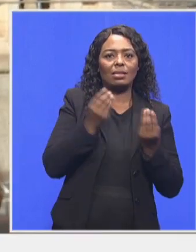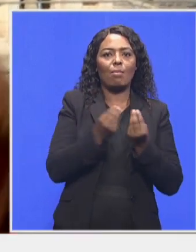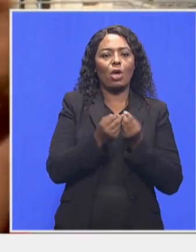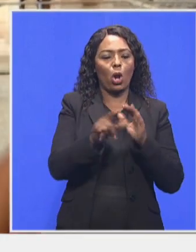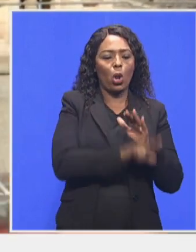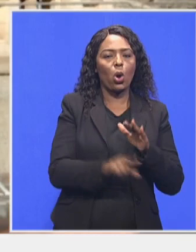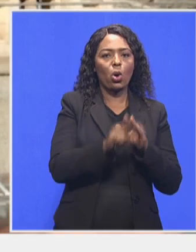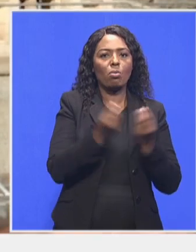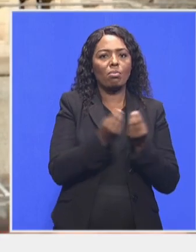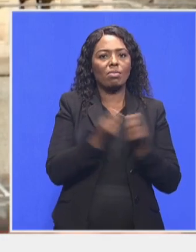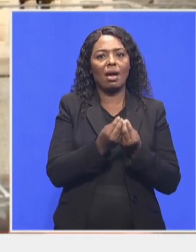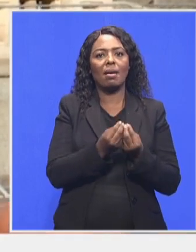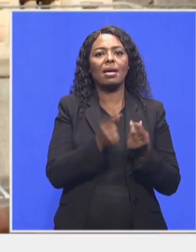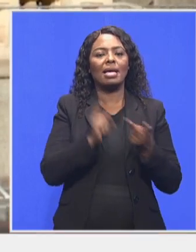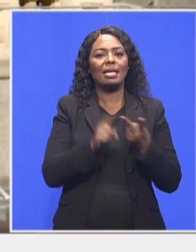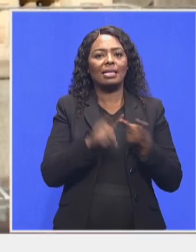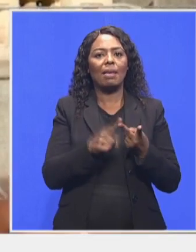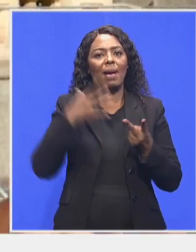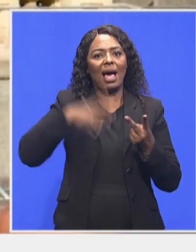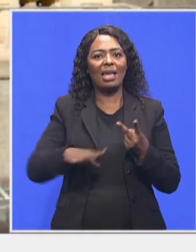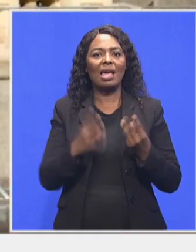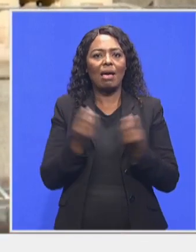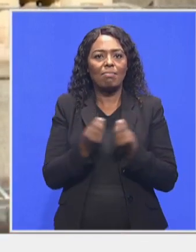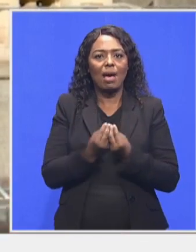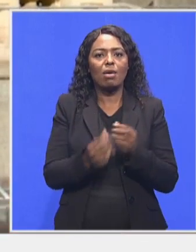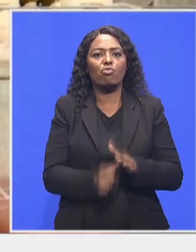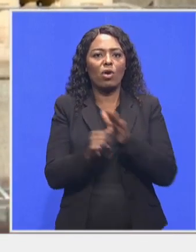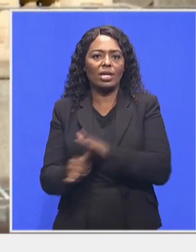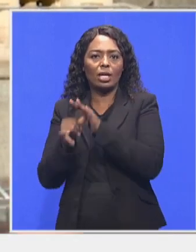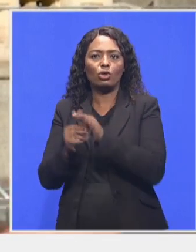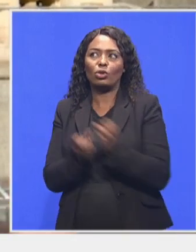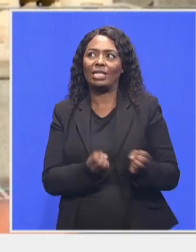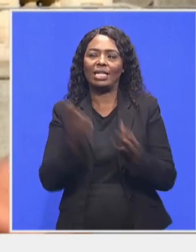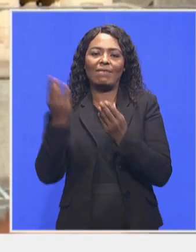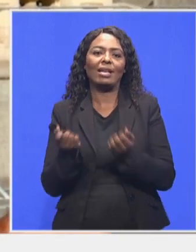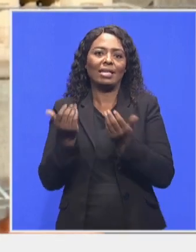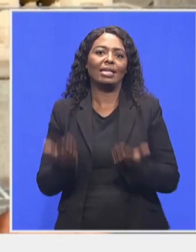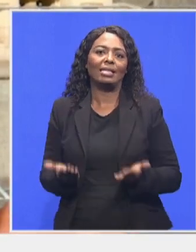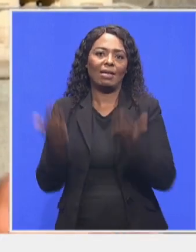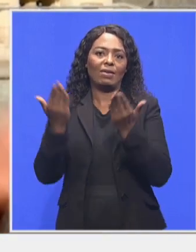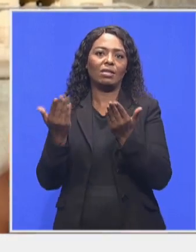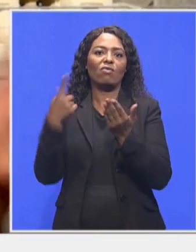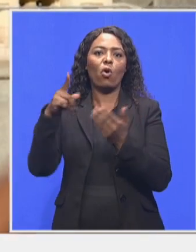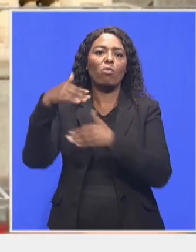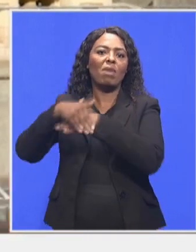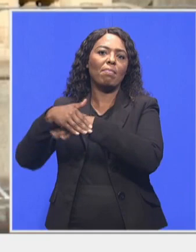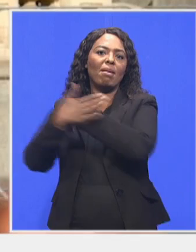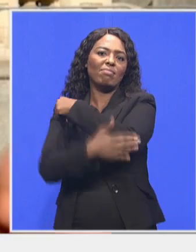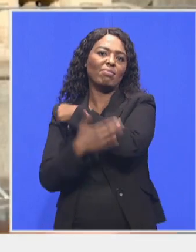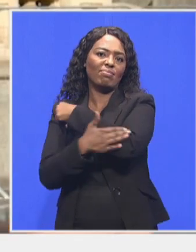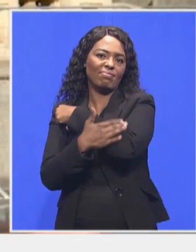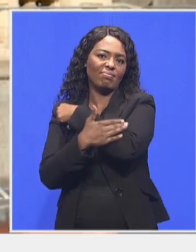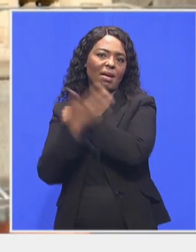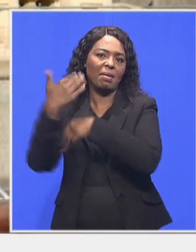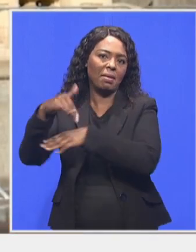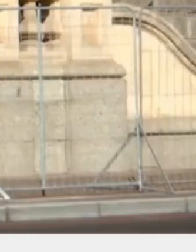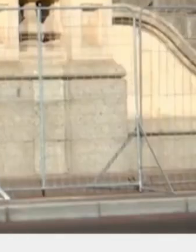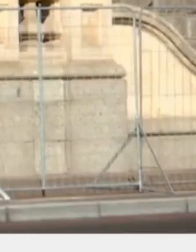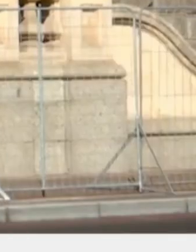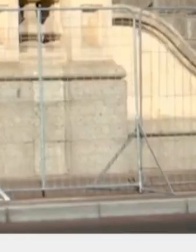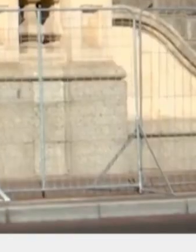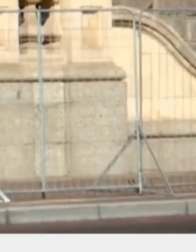locomotives and other efficiencies to be able to better deliver the service to export geared